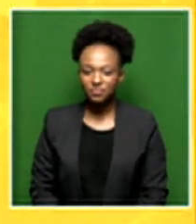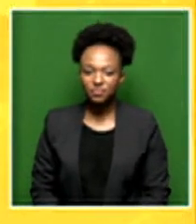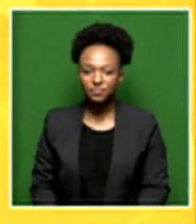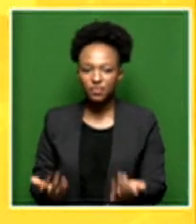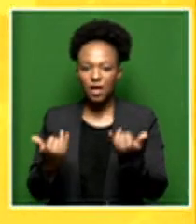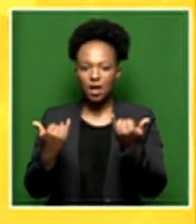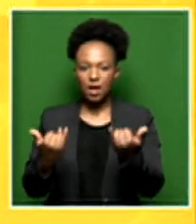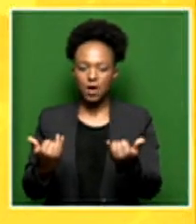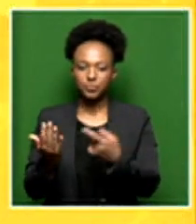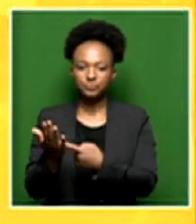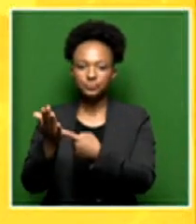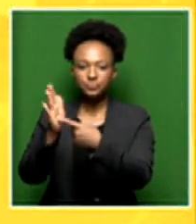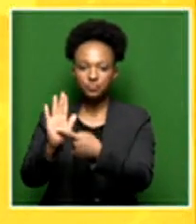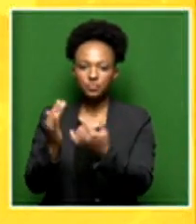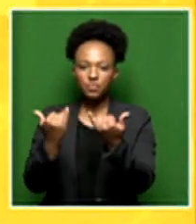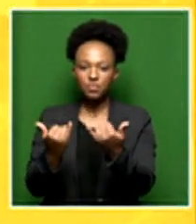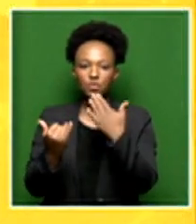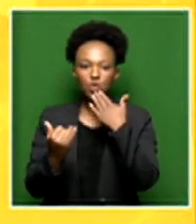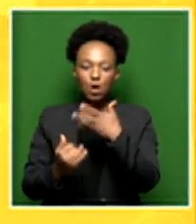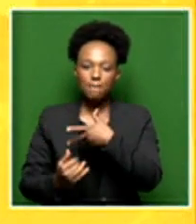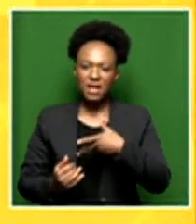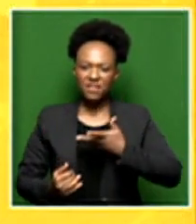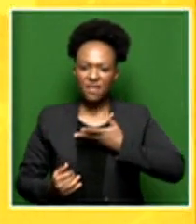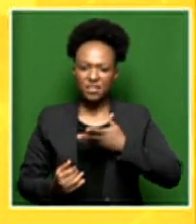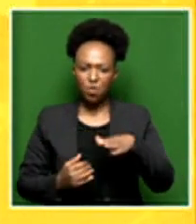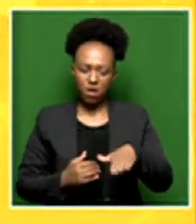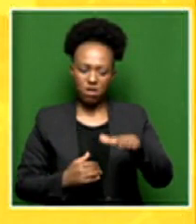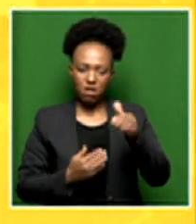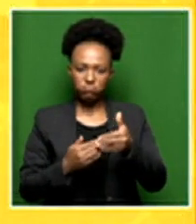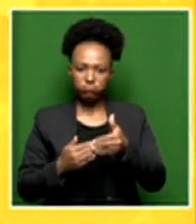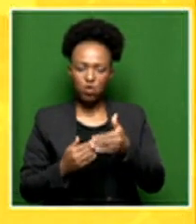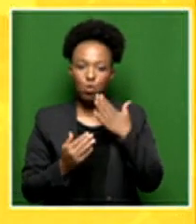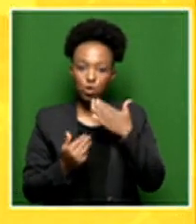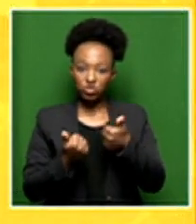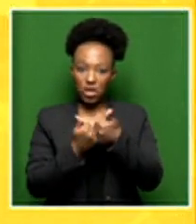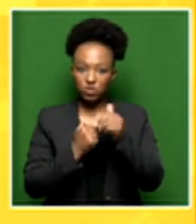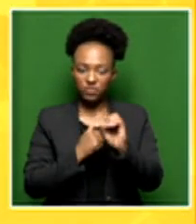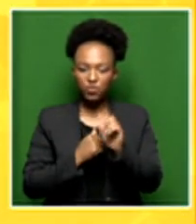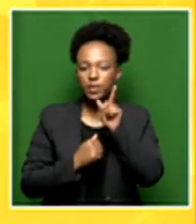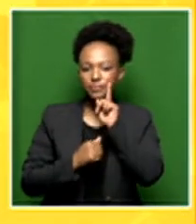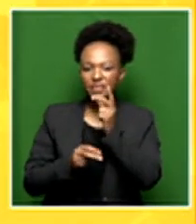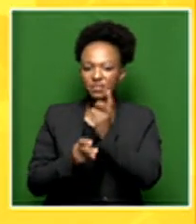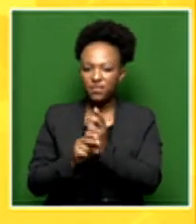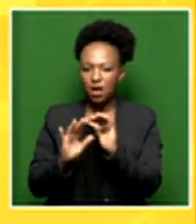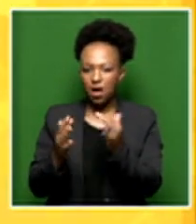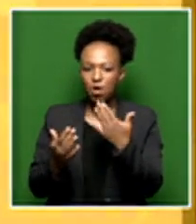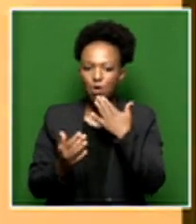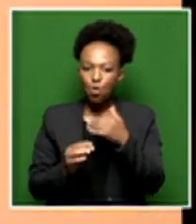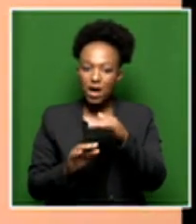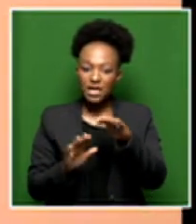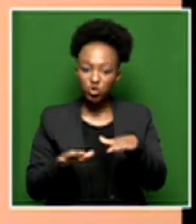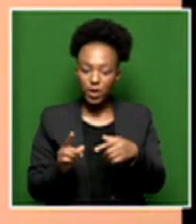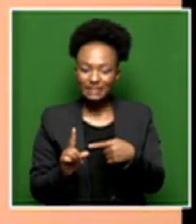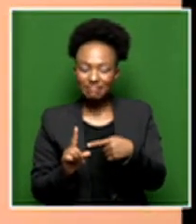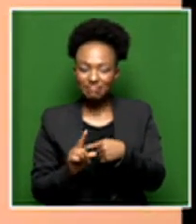Let us now put the spotlight on some of the pressures parents face when raising a child with challenges. We take a look at some of the difficulties of raising an